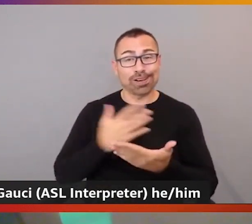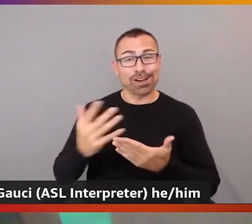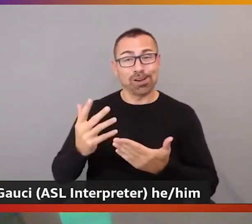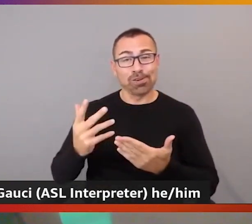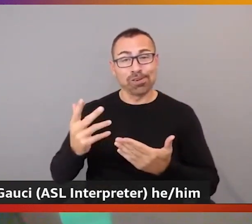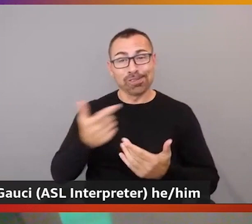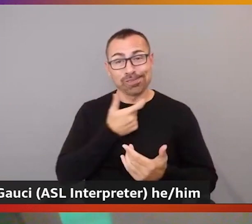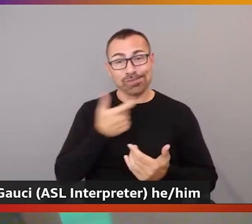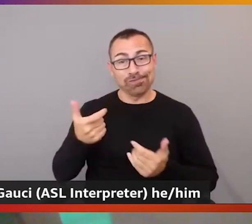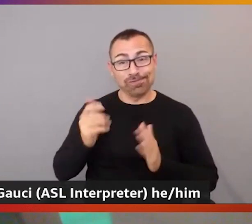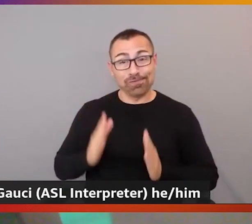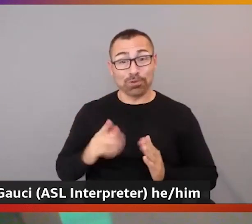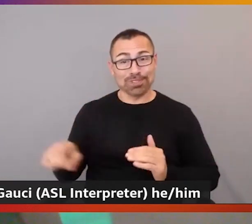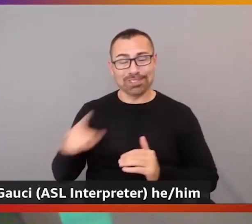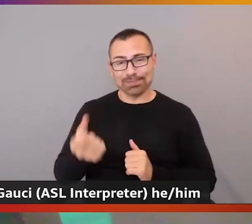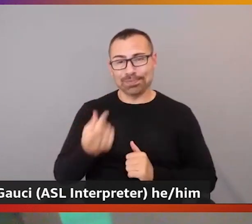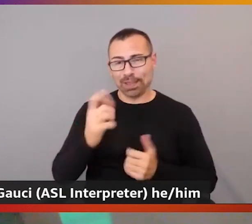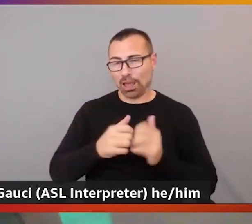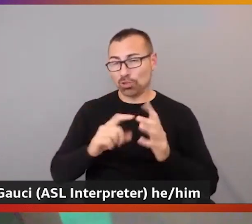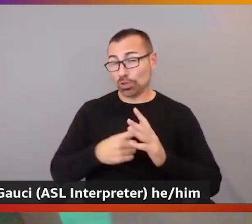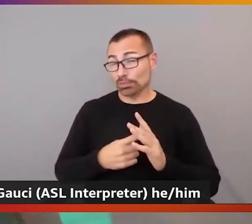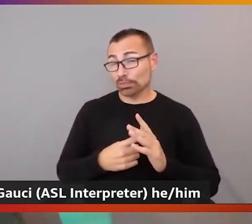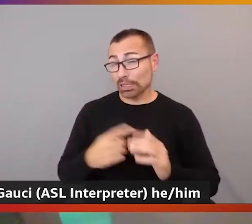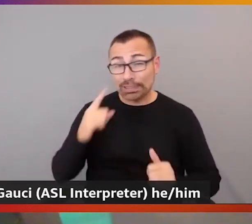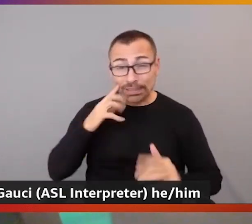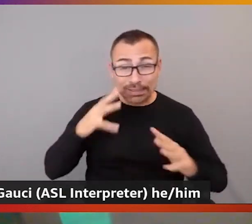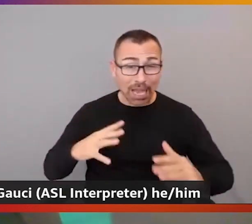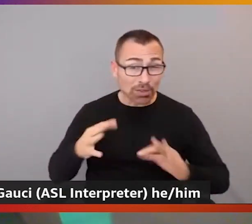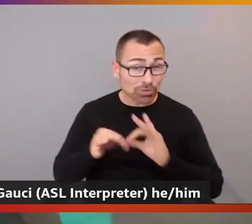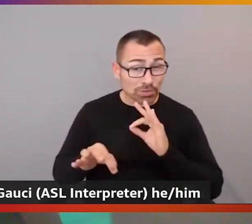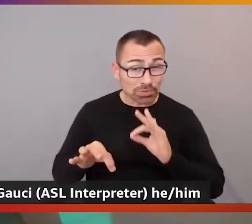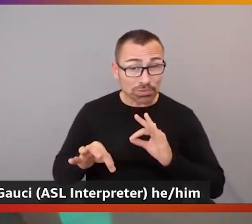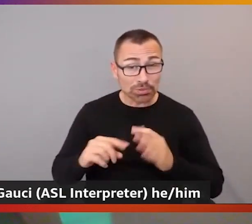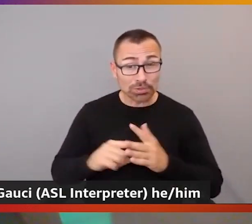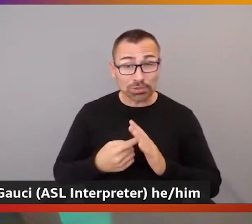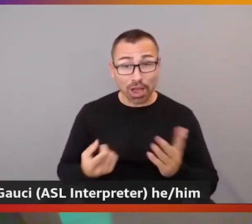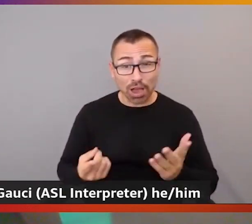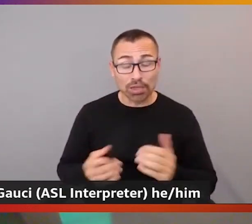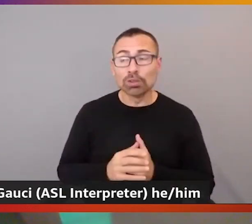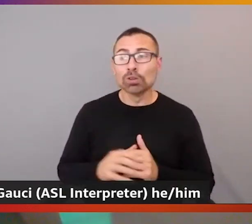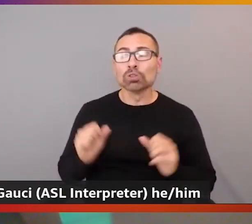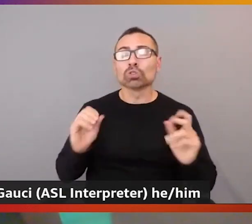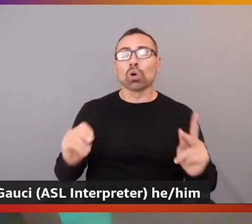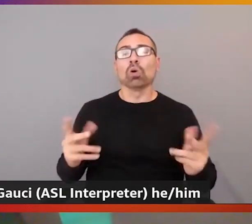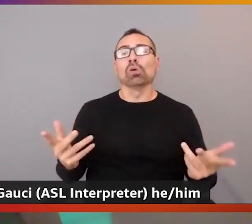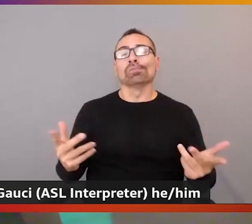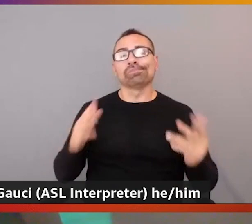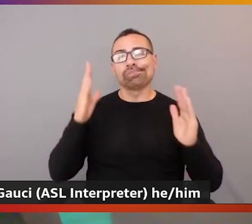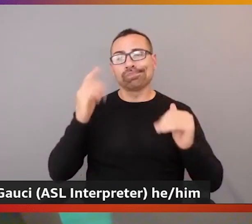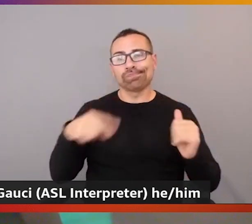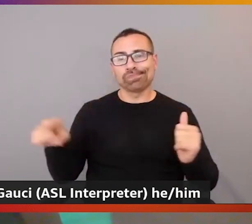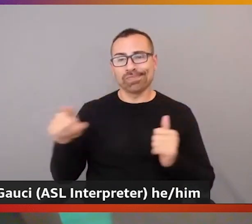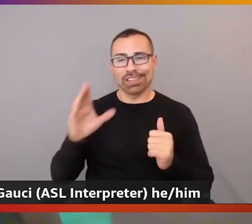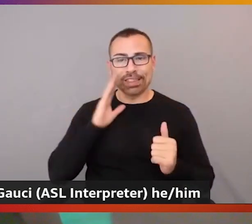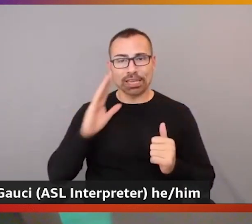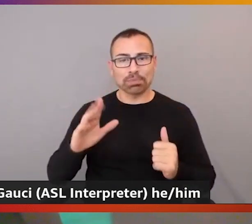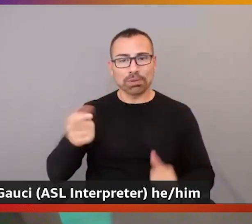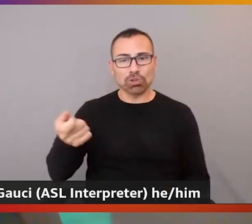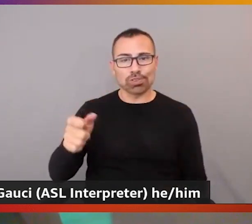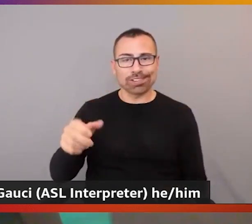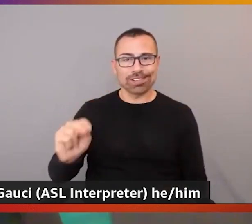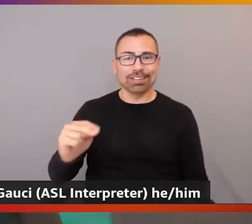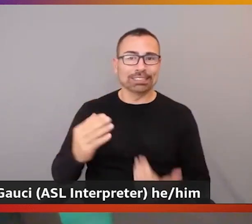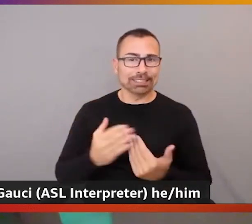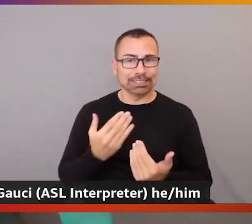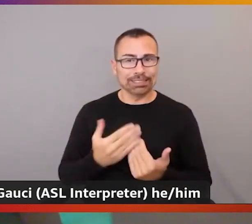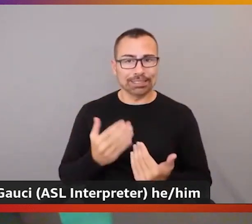it sounds like it's pretty simple to get started. Yep. So hopefully, they're going to be able to turn it on fairly easily. But